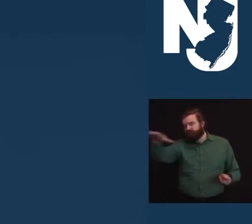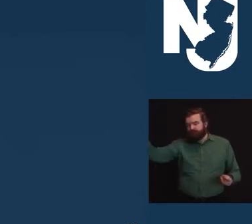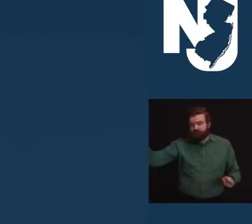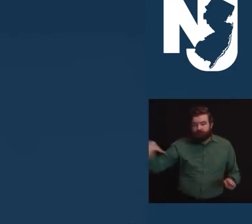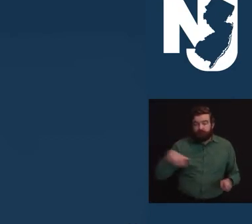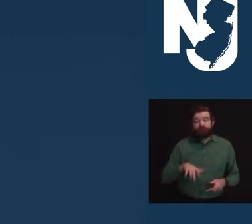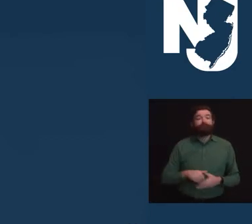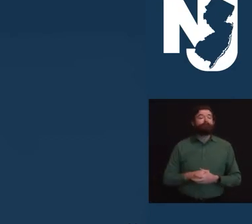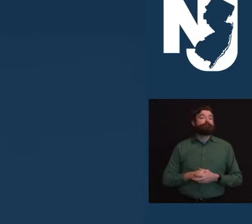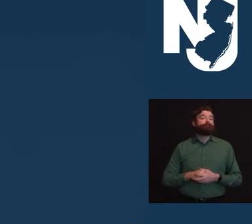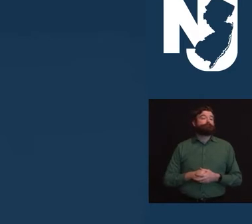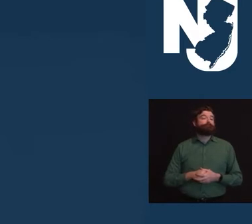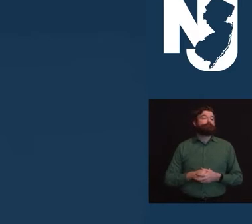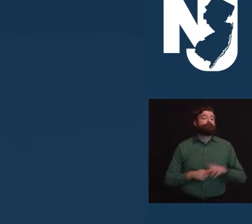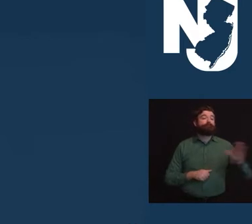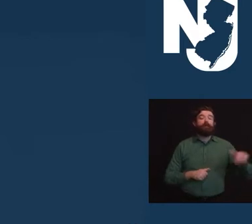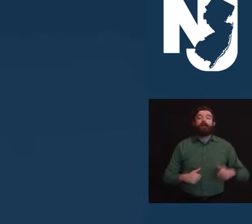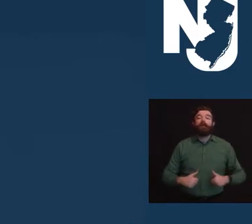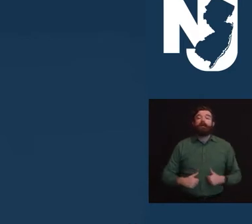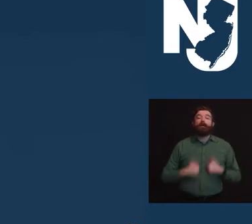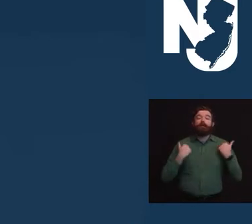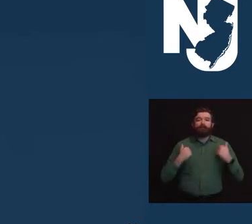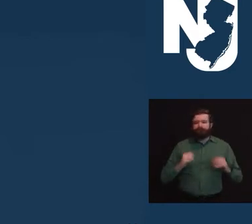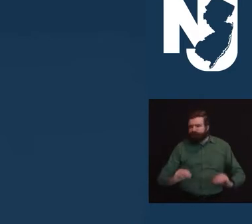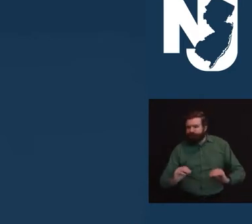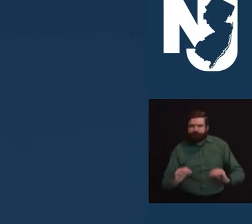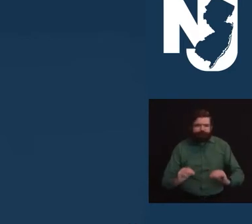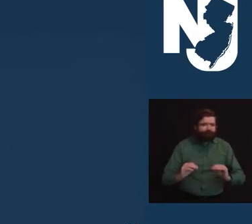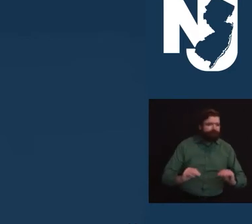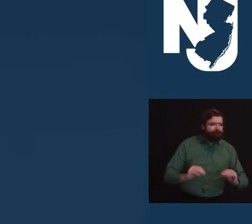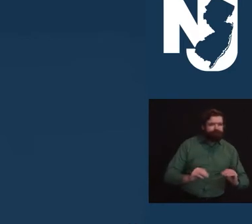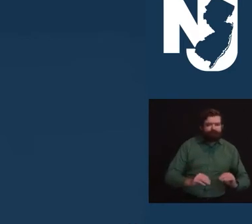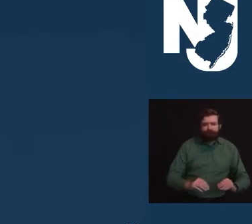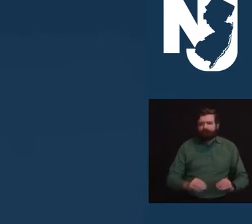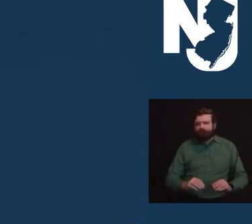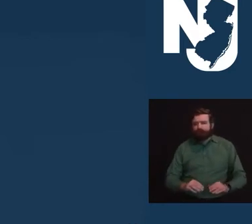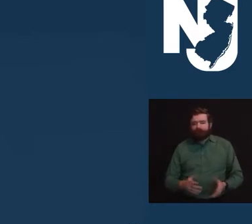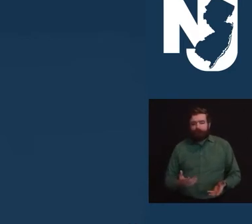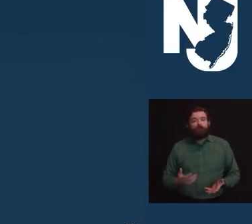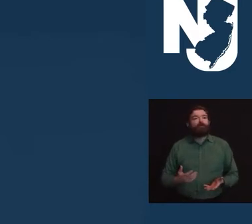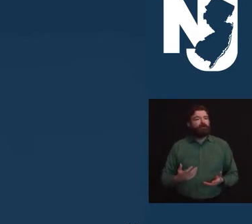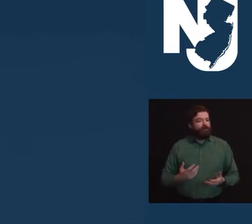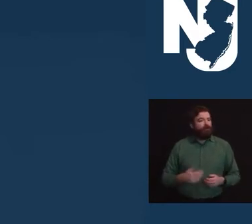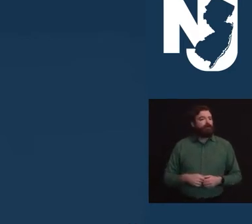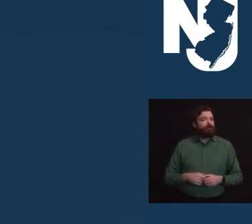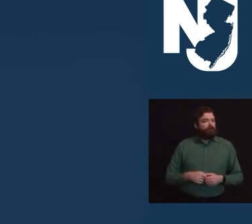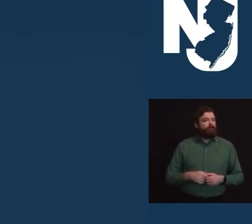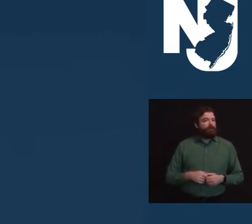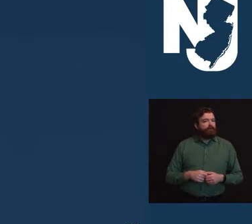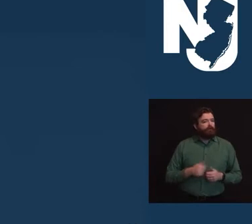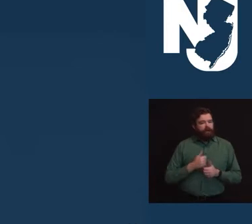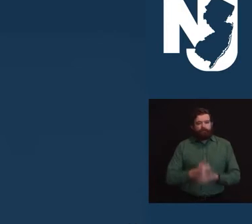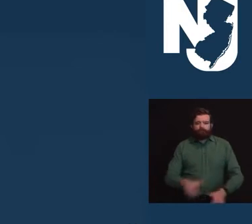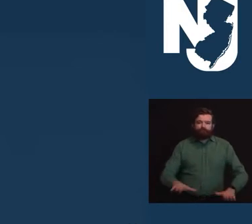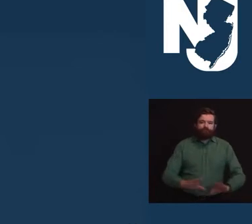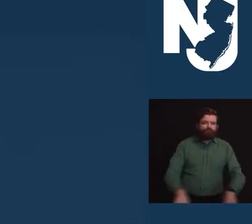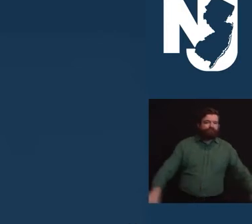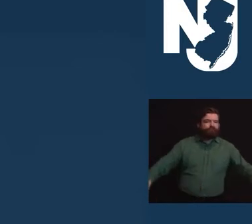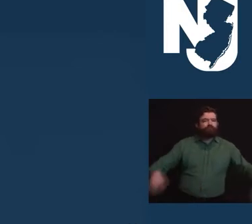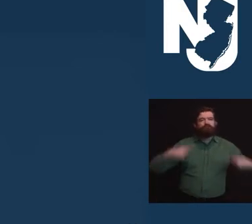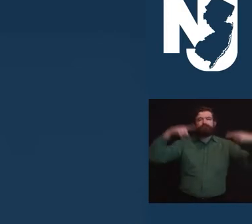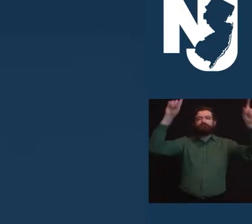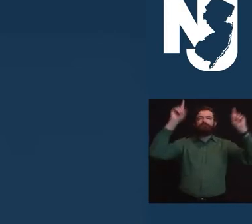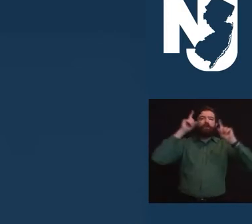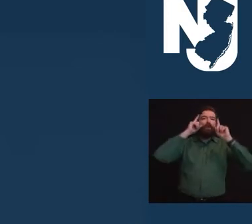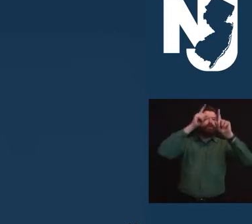a career spent preparing our youngest learners to reach their individual stars, bless you, Hilda. Gracias. Que